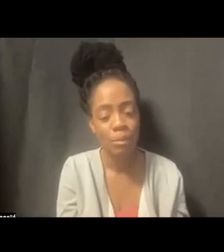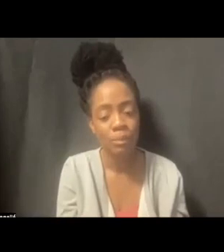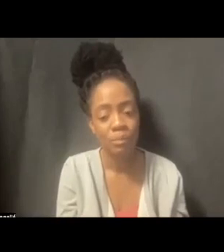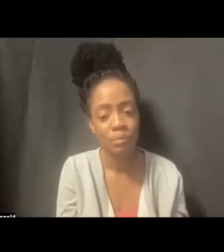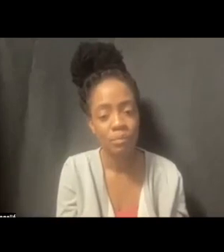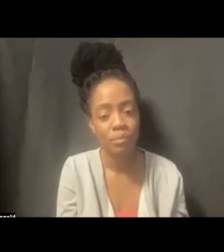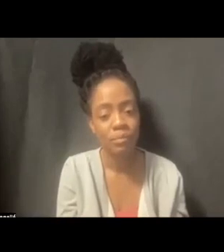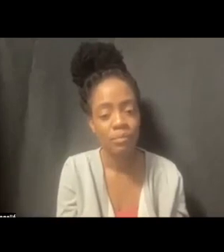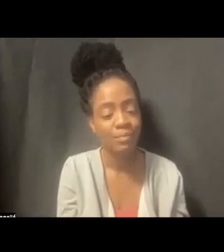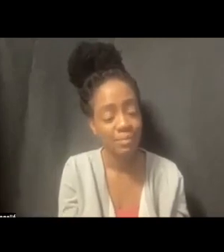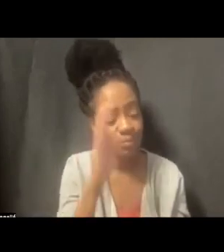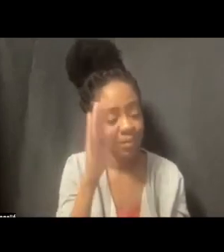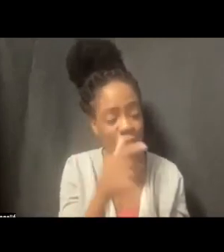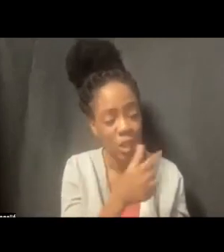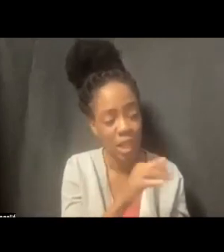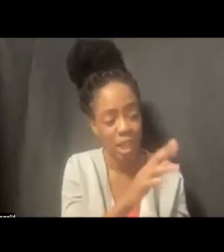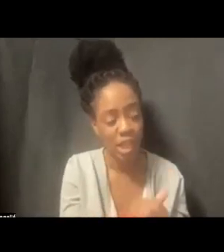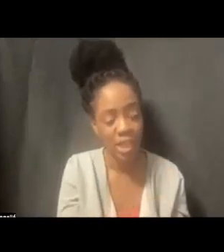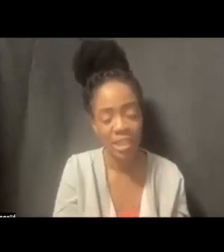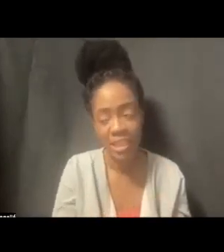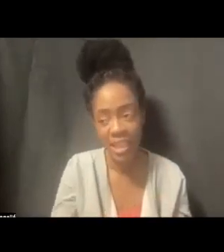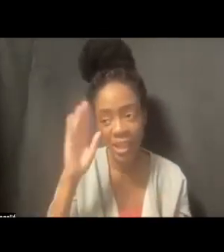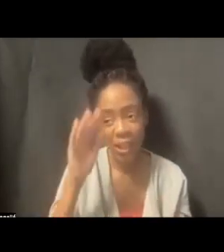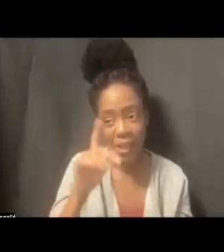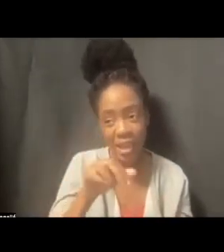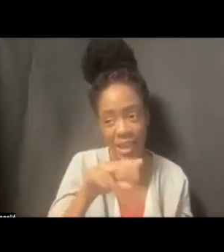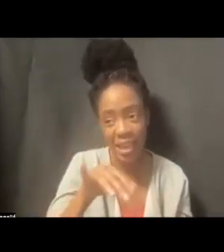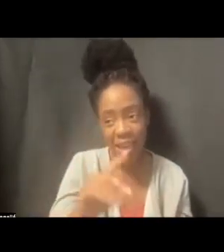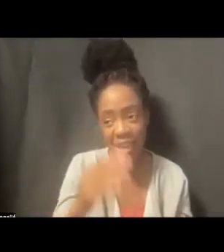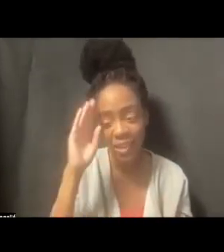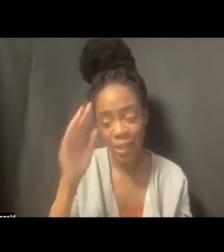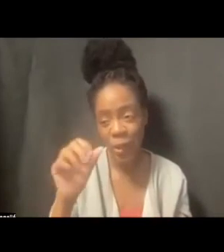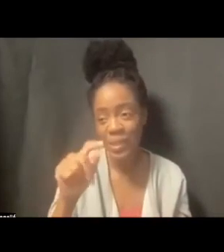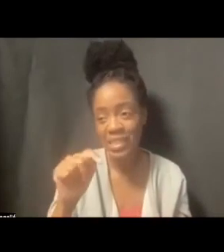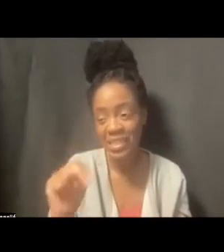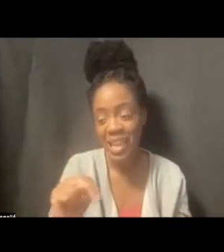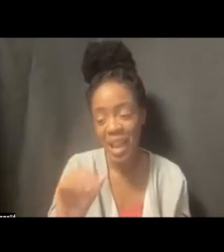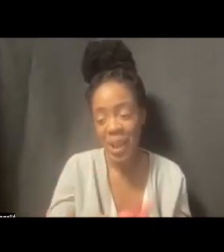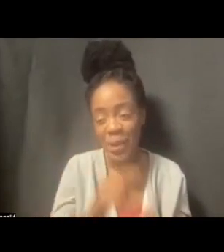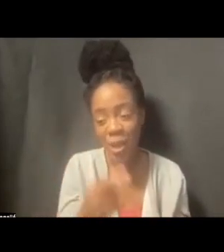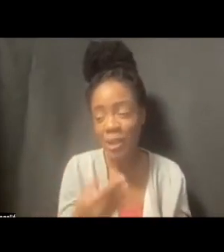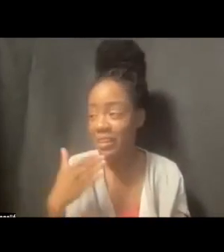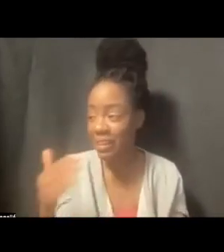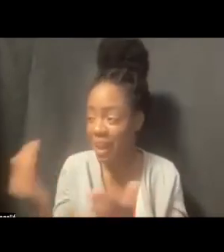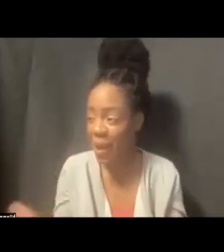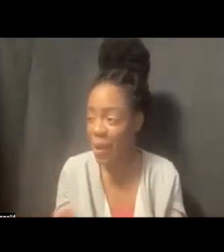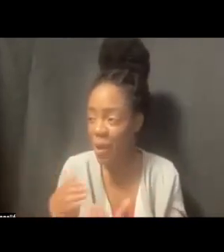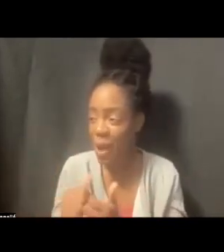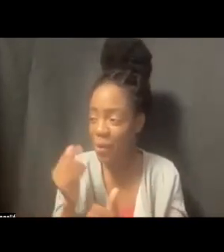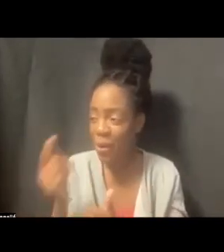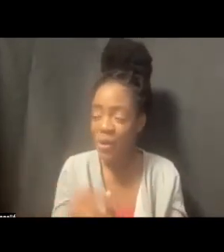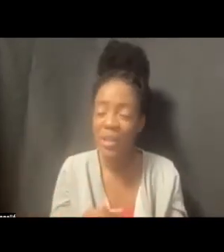Hey, Gary. Hey, David. Hey, Stan. How are you? I'm good. How are you doing? Good, thank you.